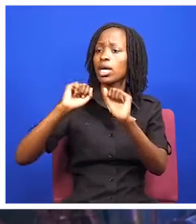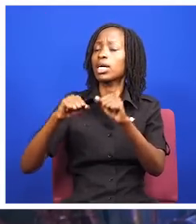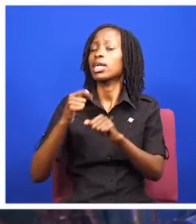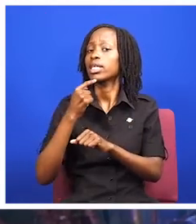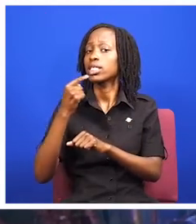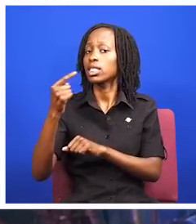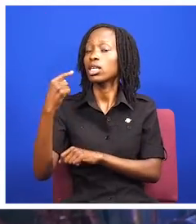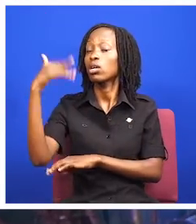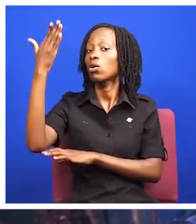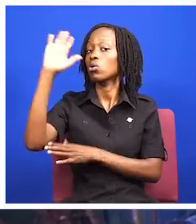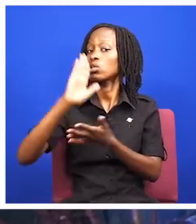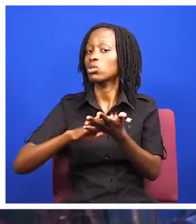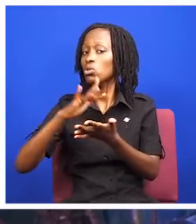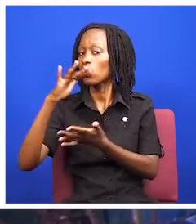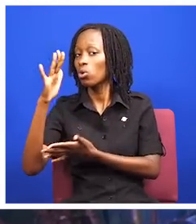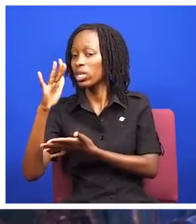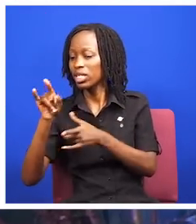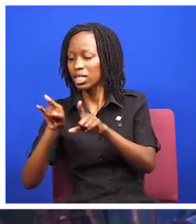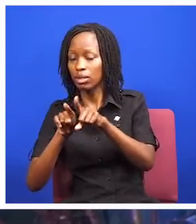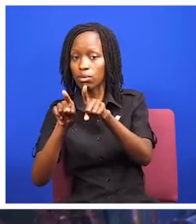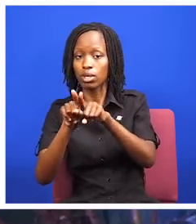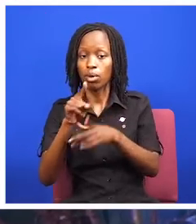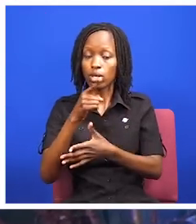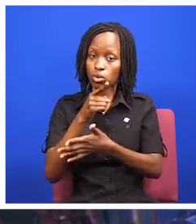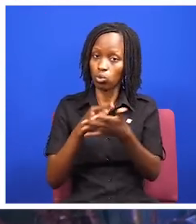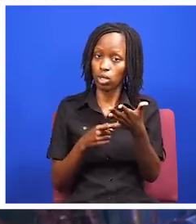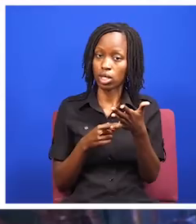define God's glory as His